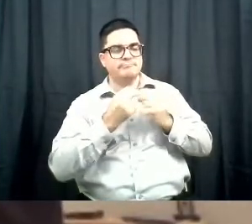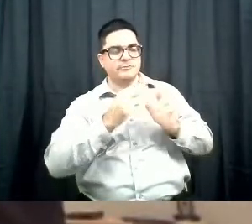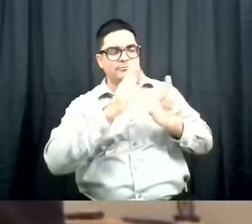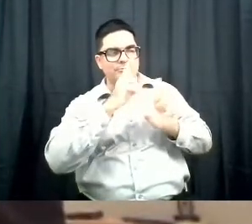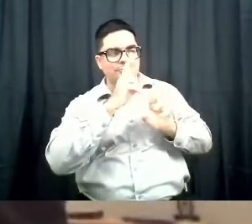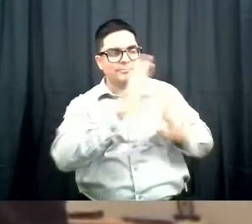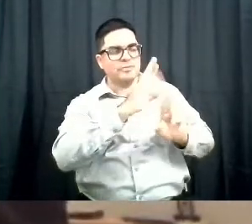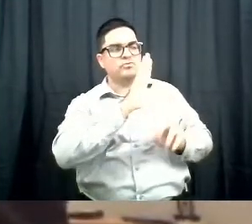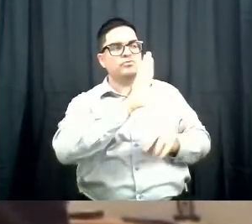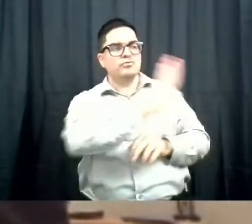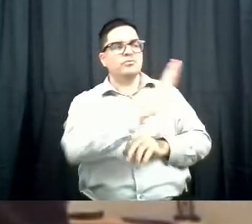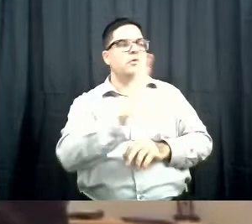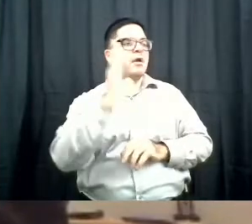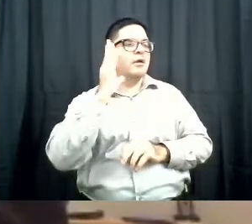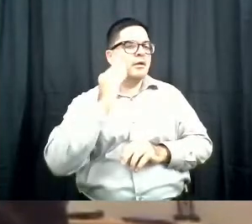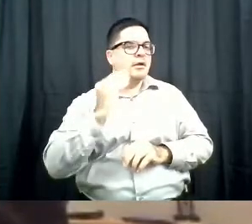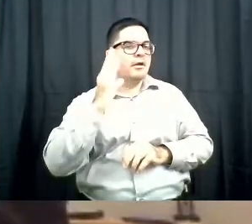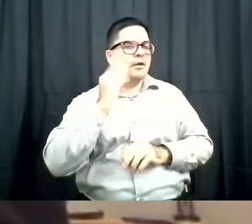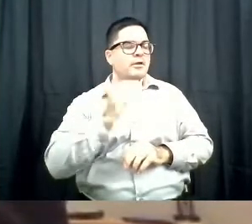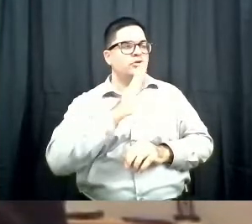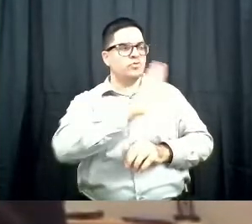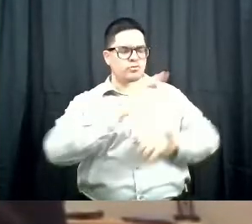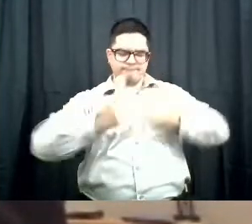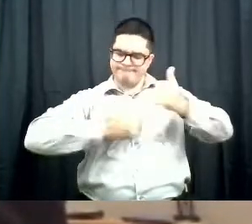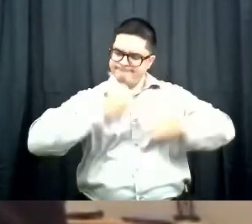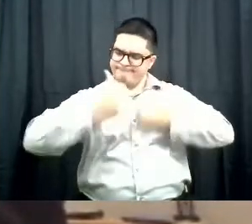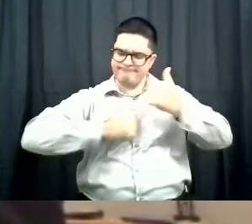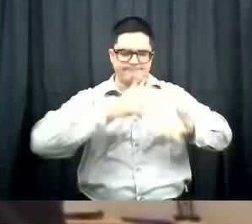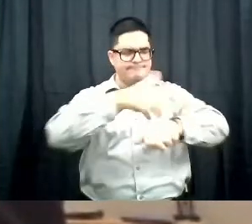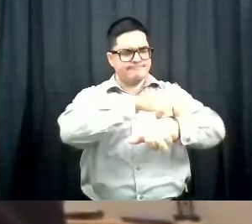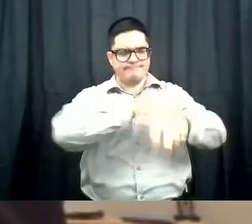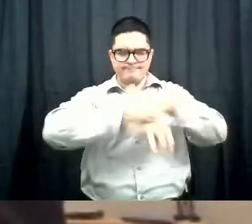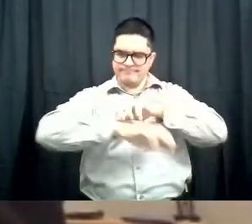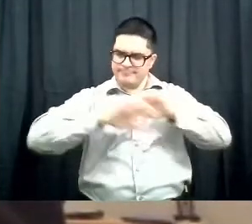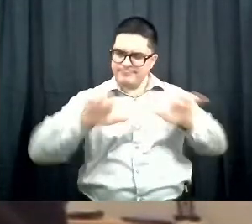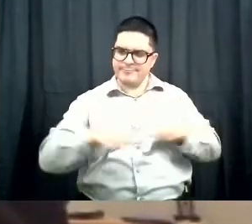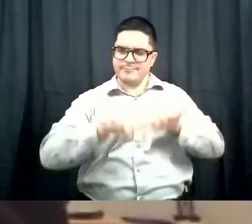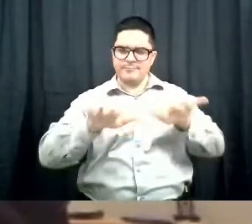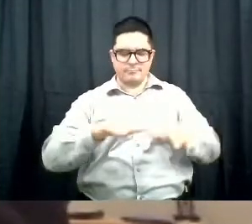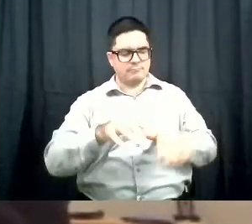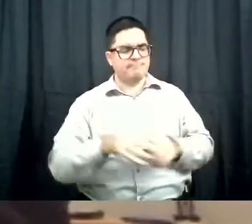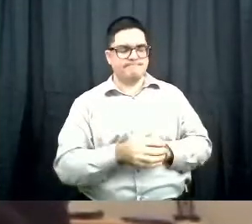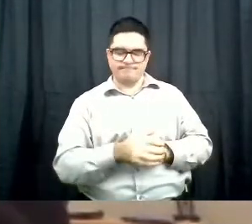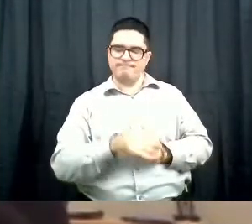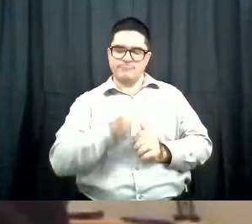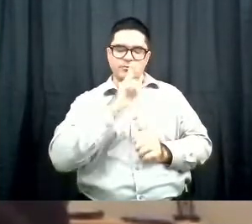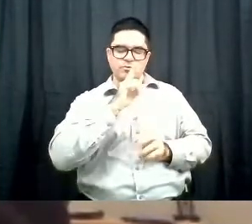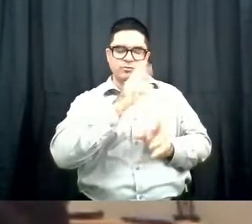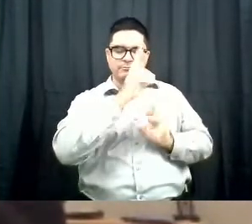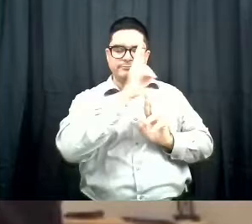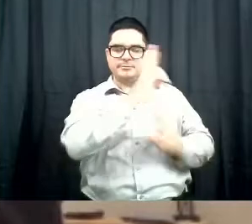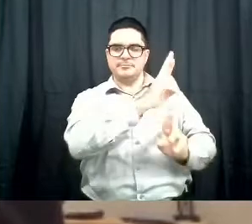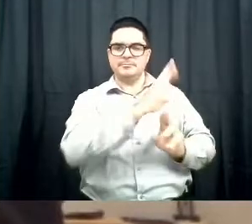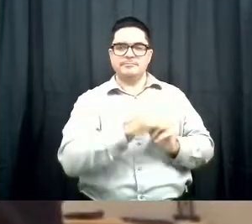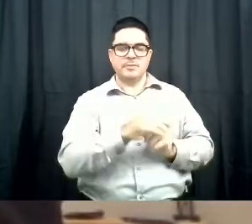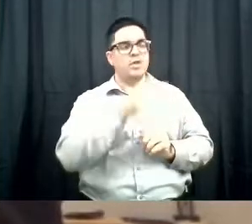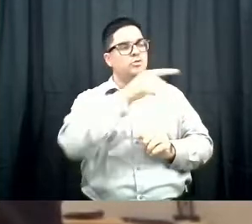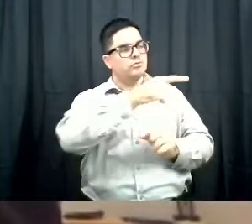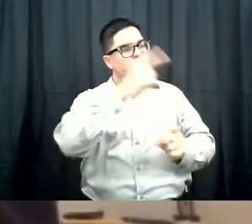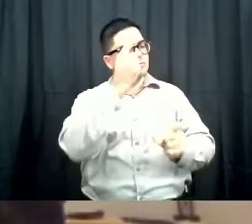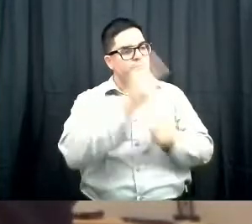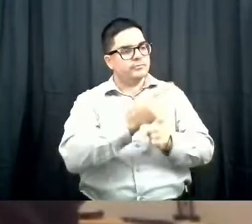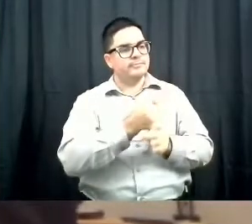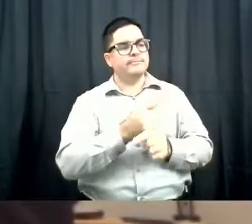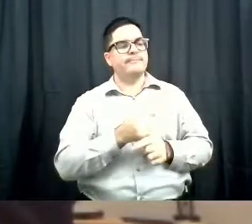You clearly all the work you put into this, and I've got great respect for that. And I think you're right. This is about